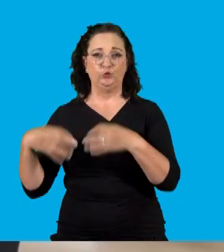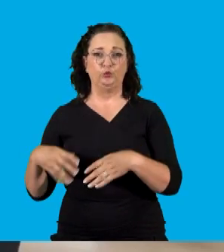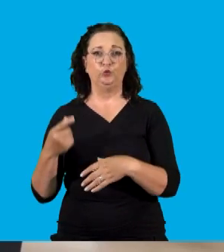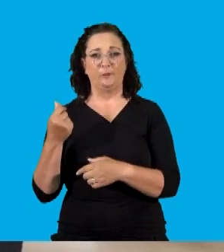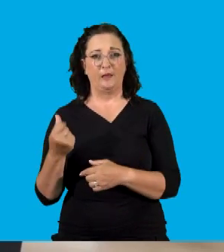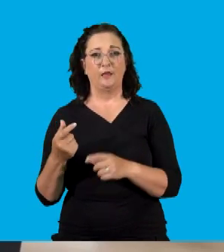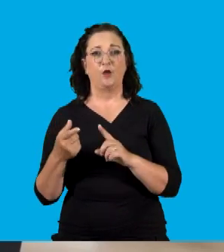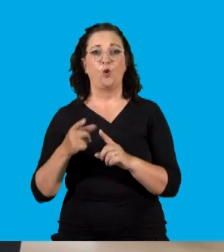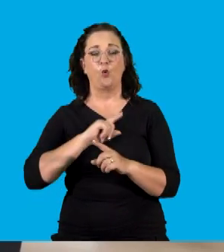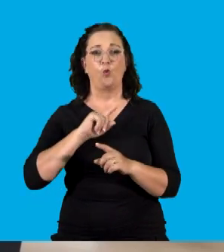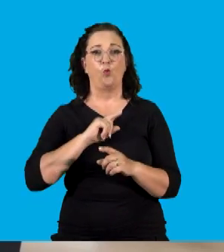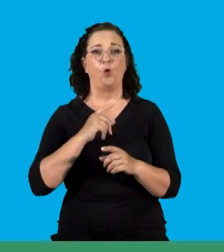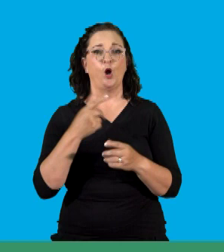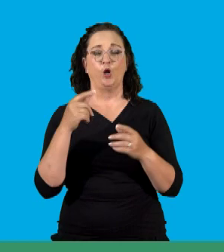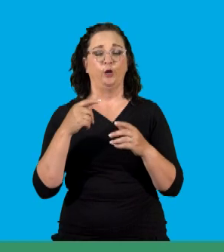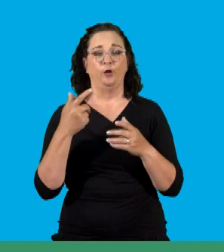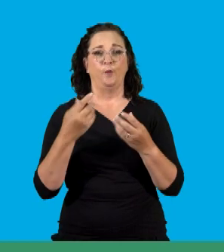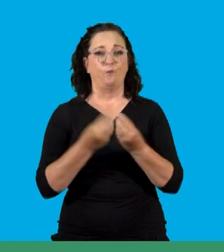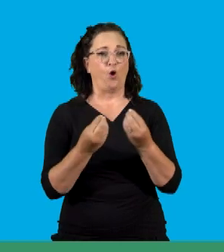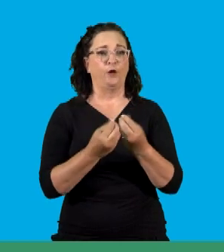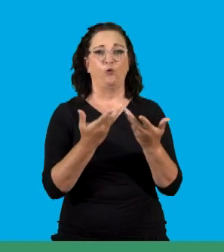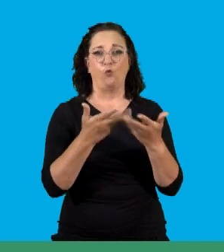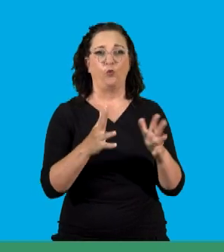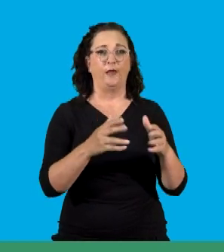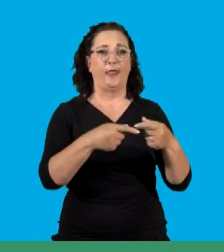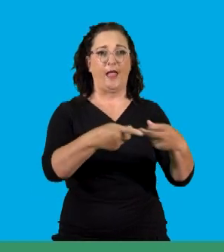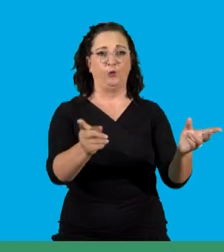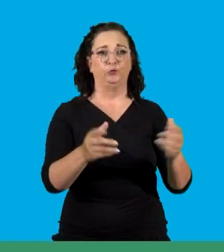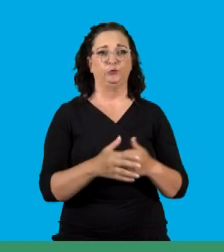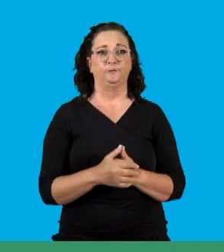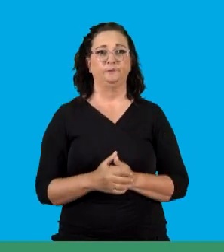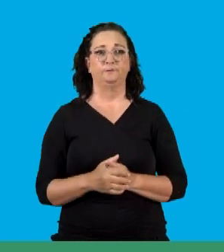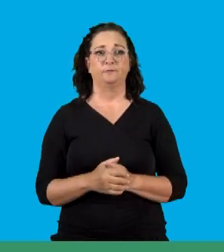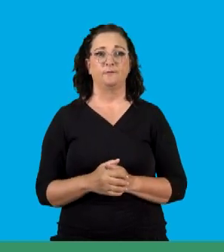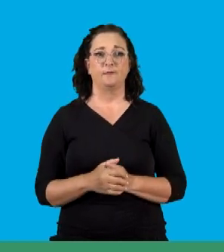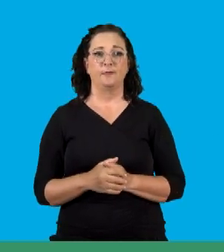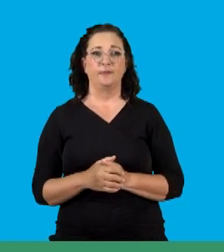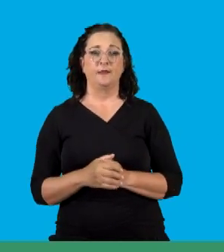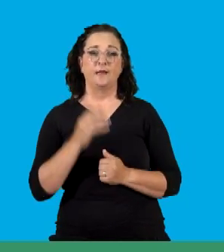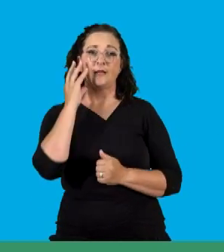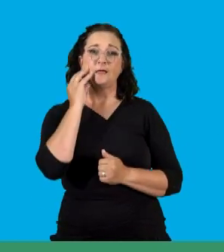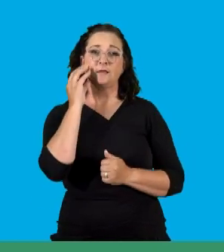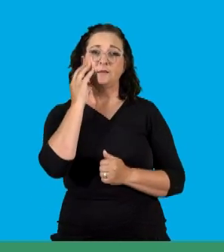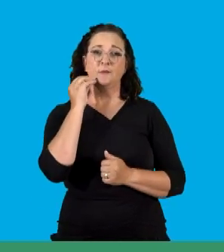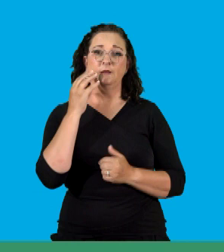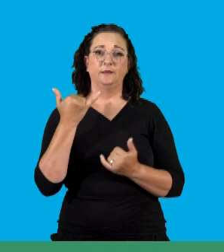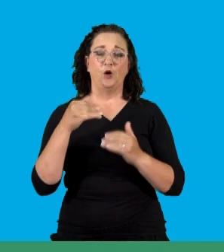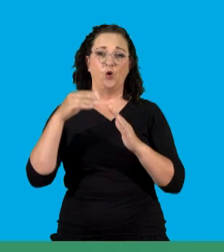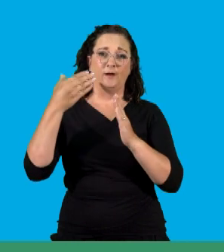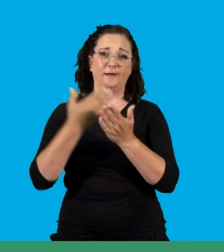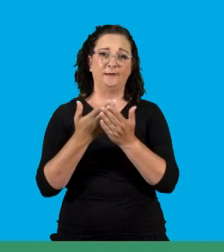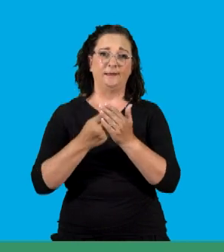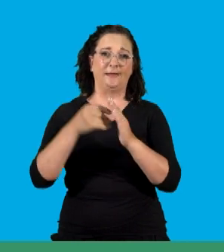place. Businesses may experience a decline in sales due to fake or imitated distribution of the